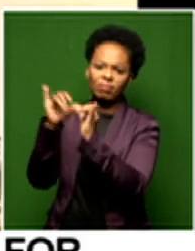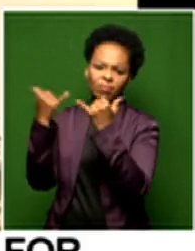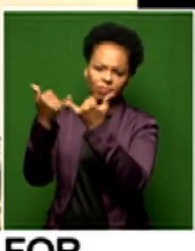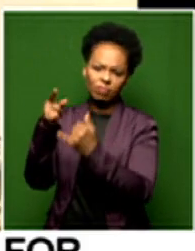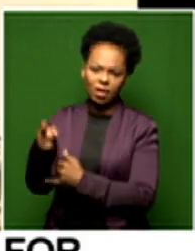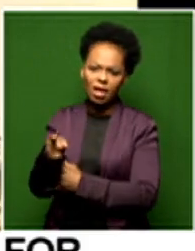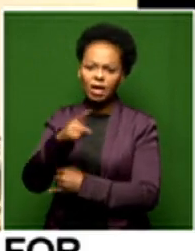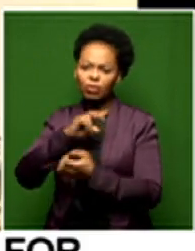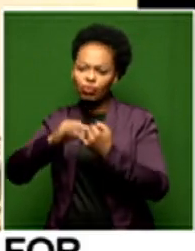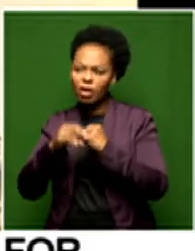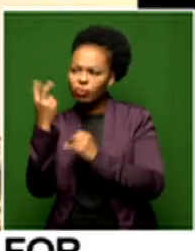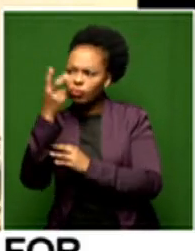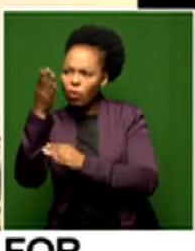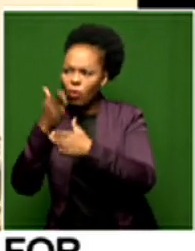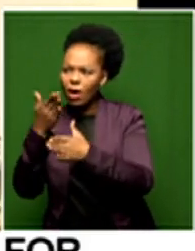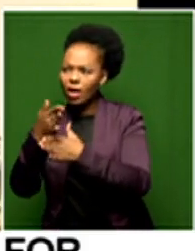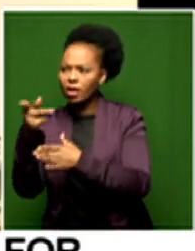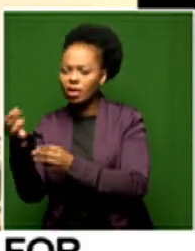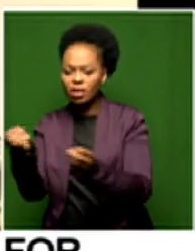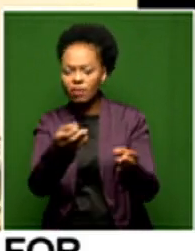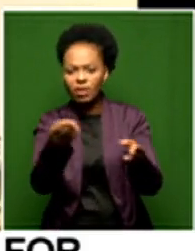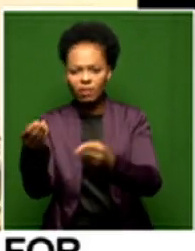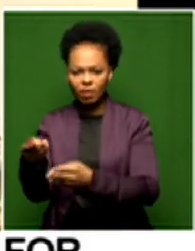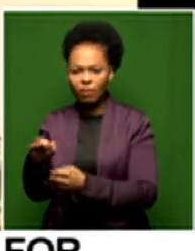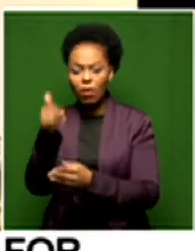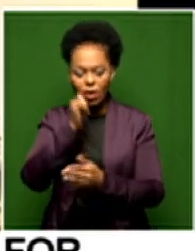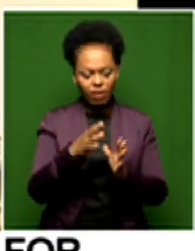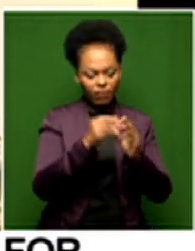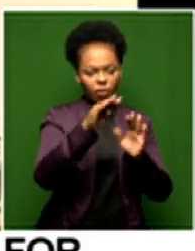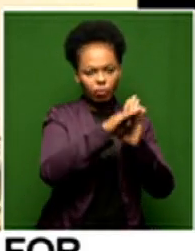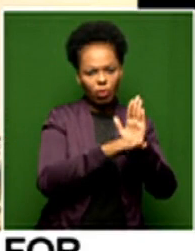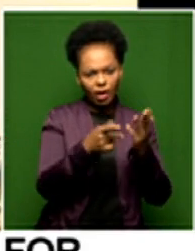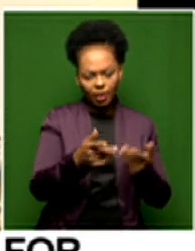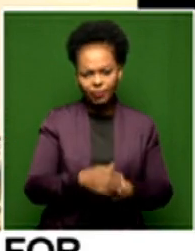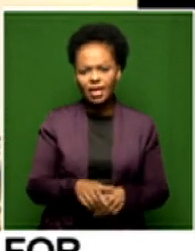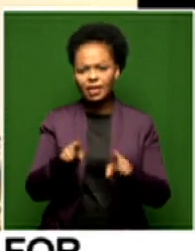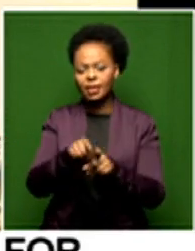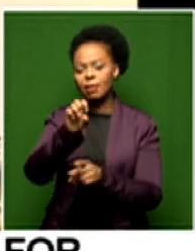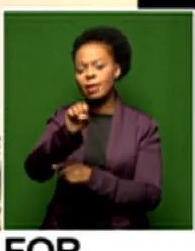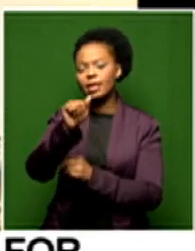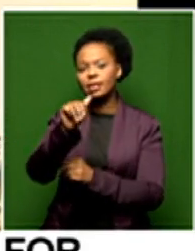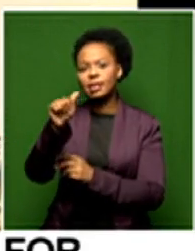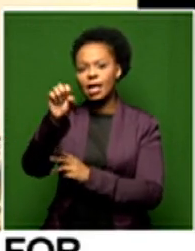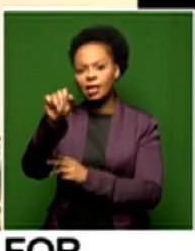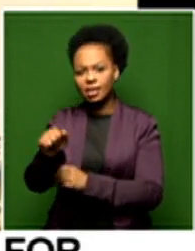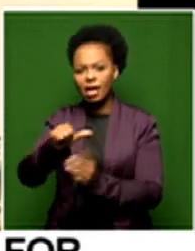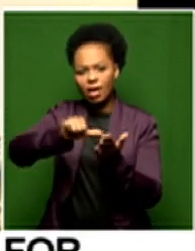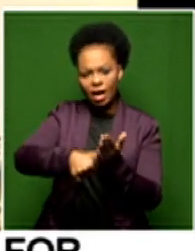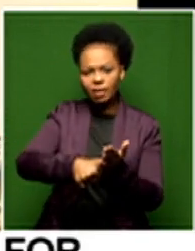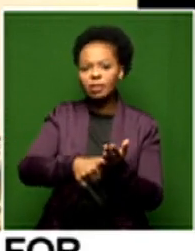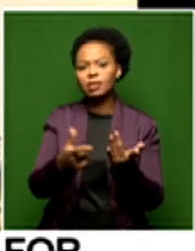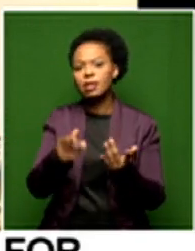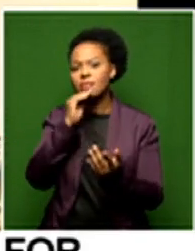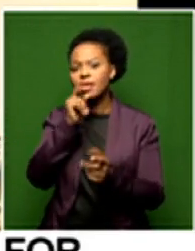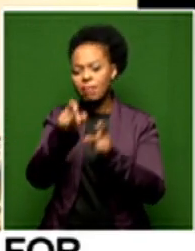some cases where the vulnerabilities are too large, we get SASTA grants, we get those applications in, and people then have sustainable